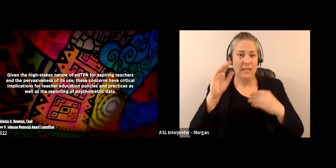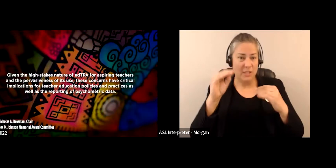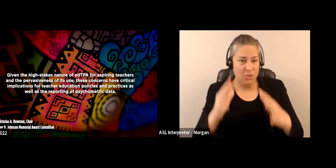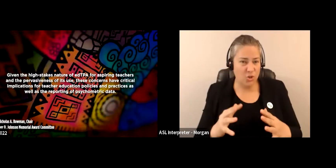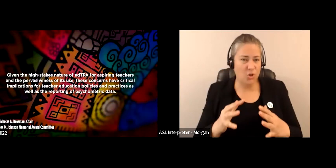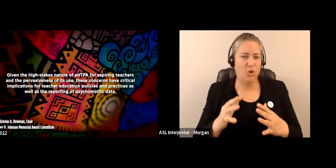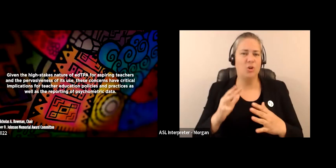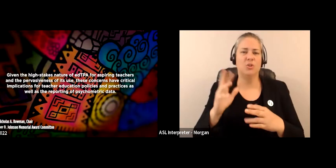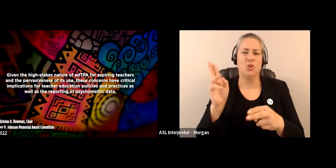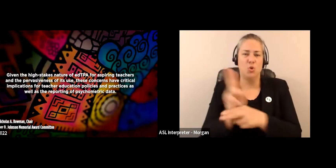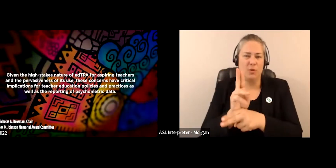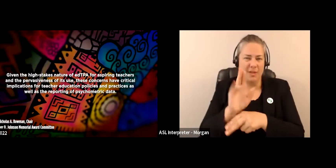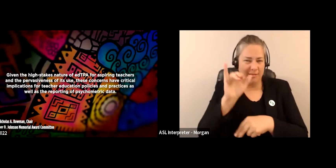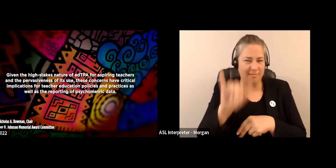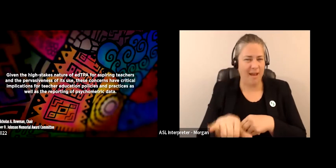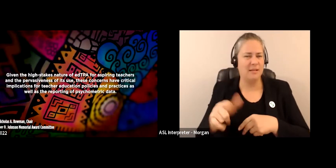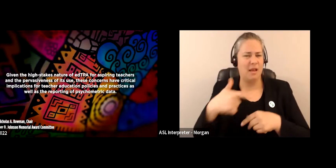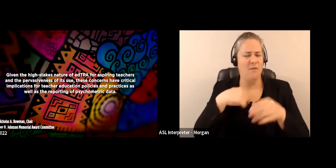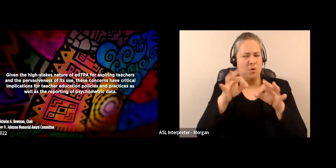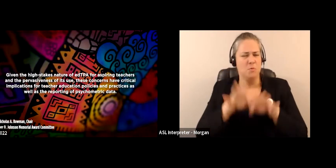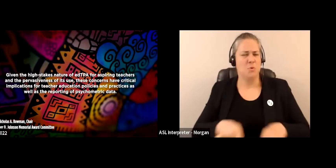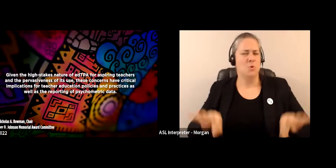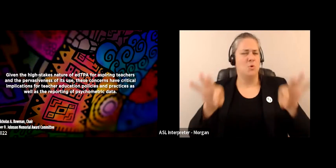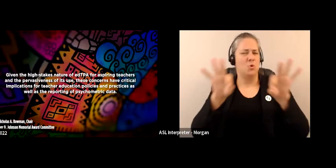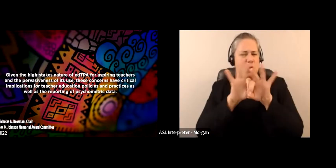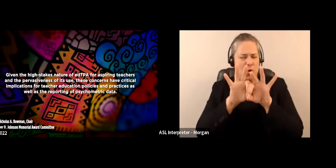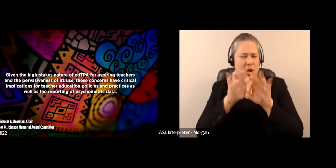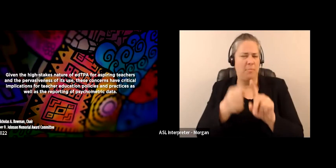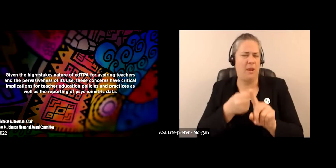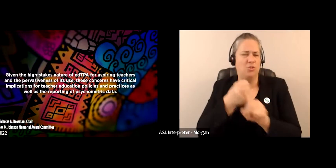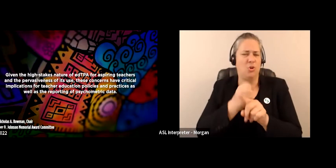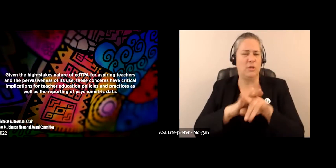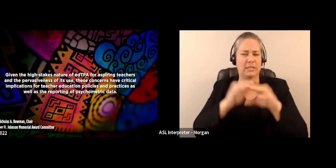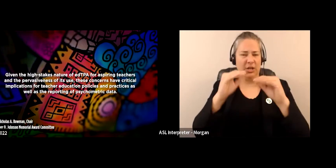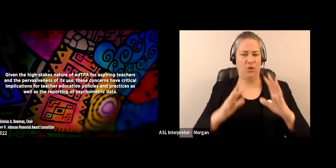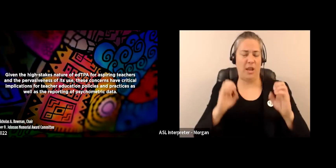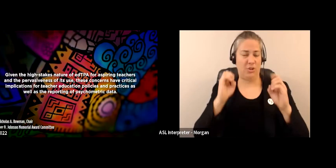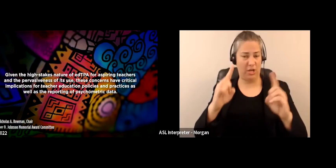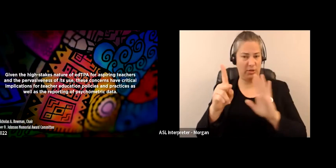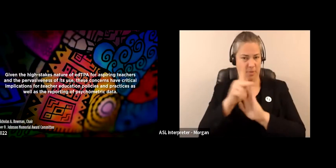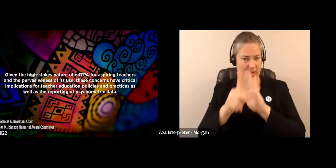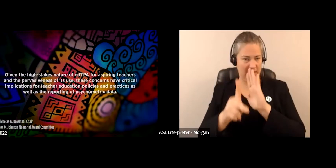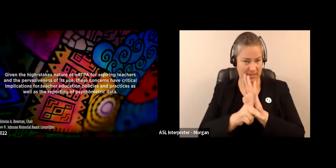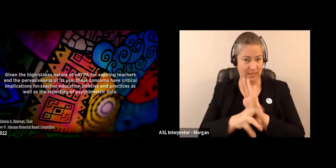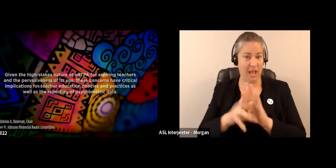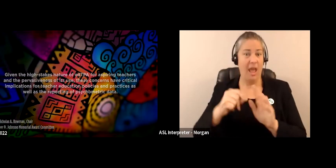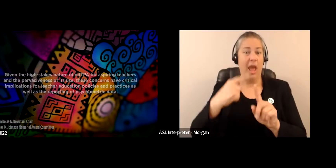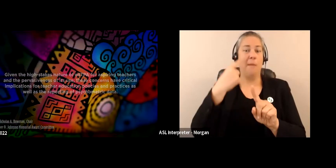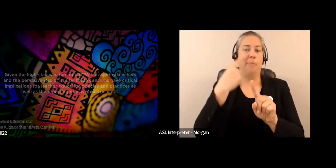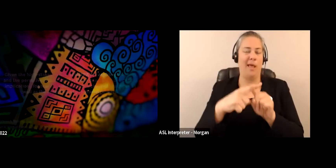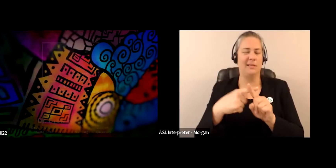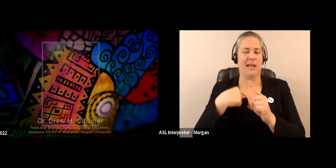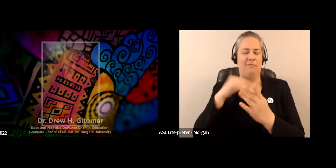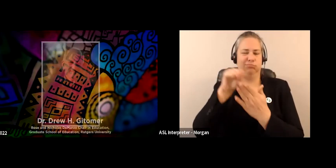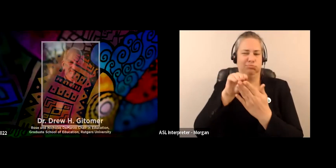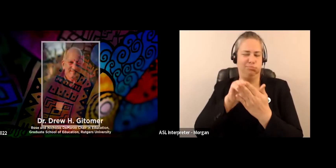have critical implications for teacher education policies and practices, as well as the reporting of psychometric data.